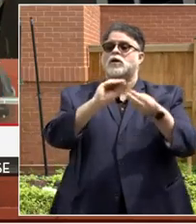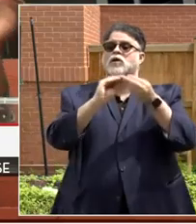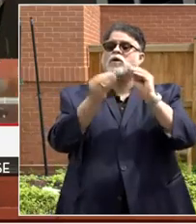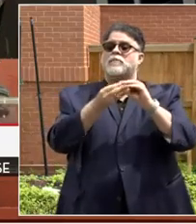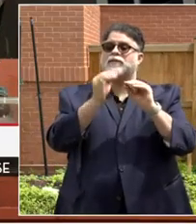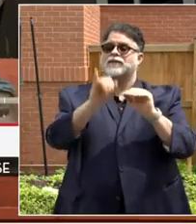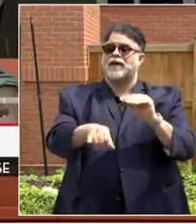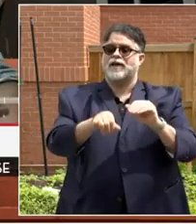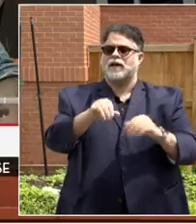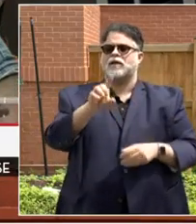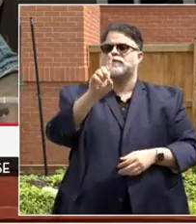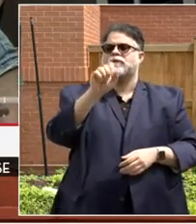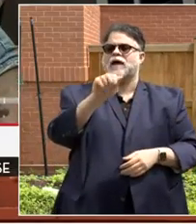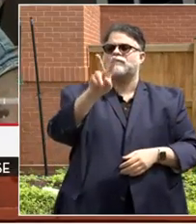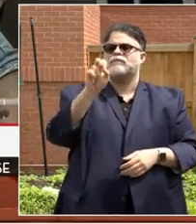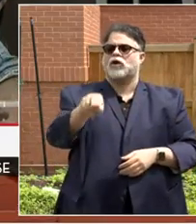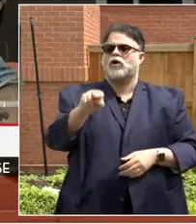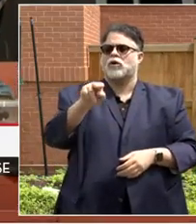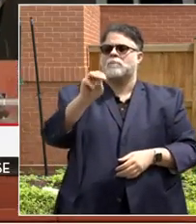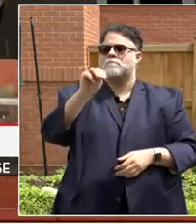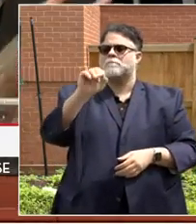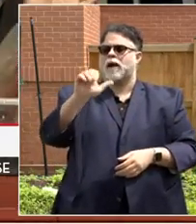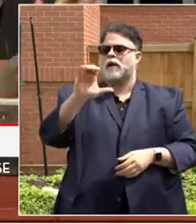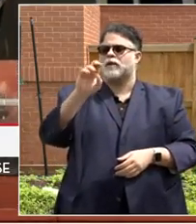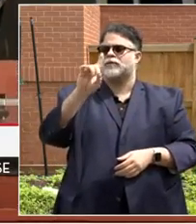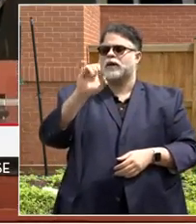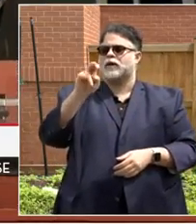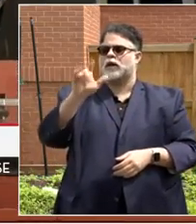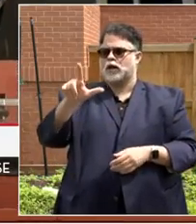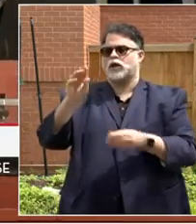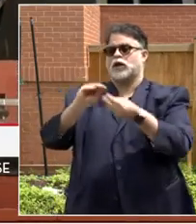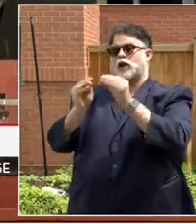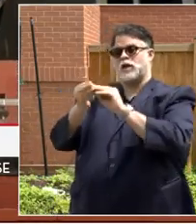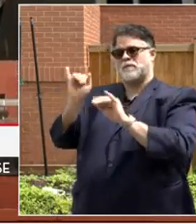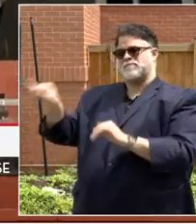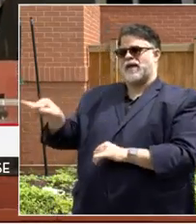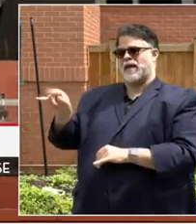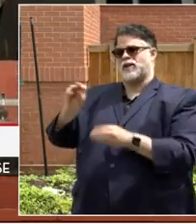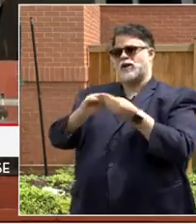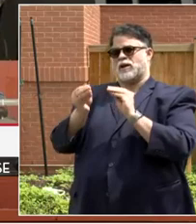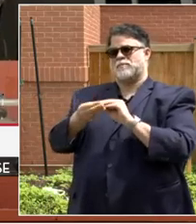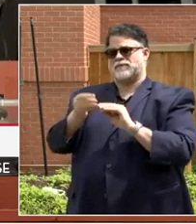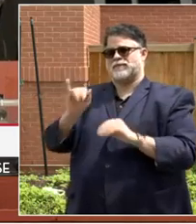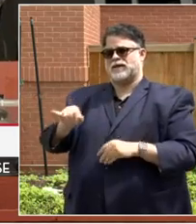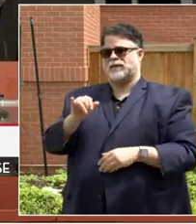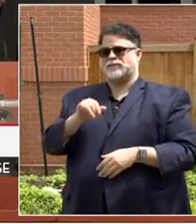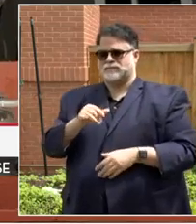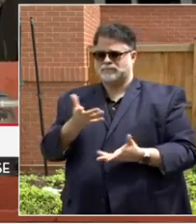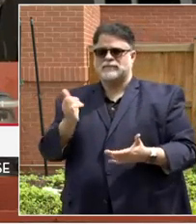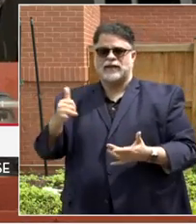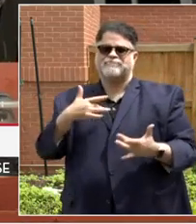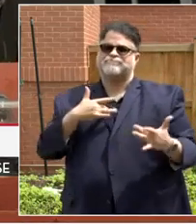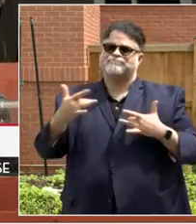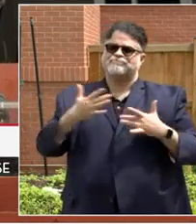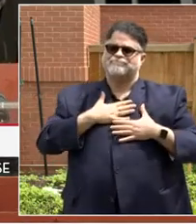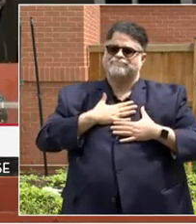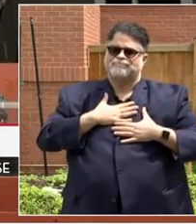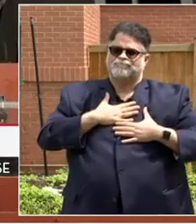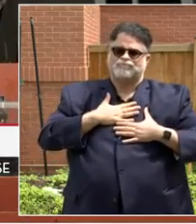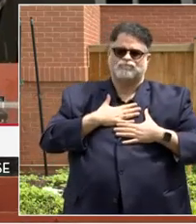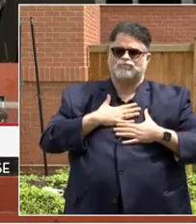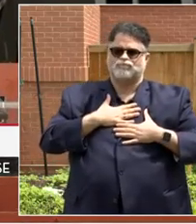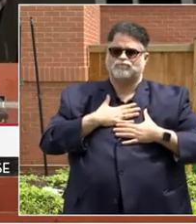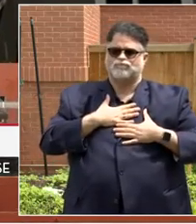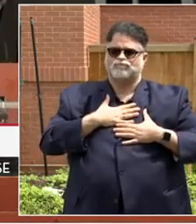number. Today was so hard for me. I get emotional. I'm emotional right now up here talking. The work I